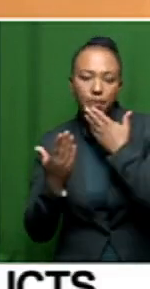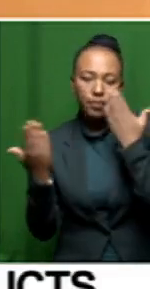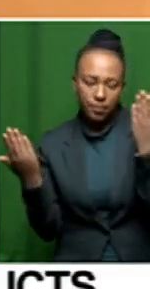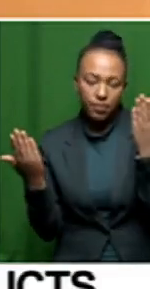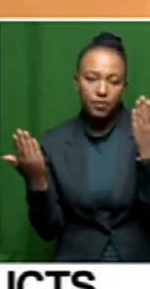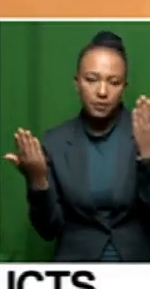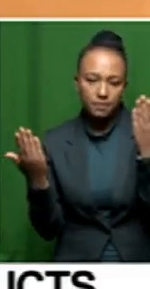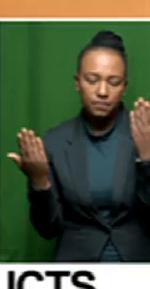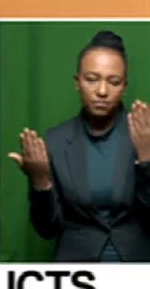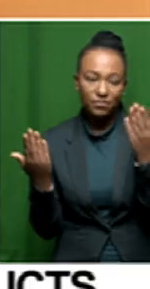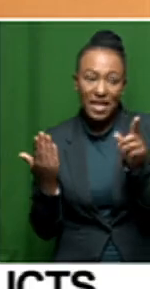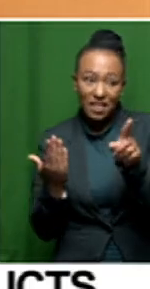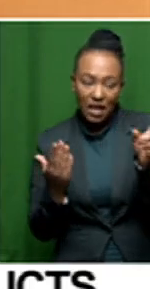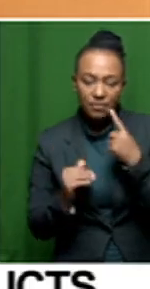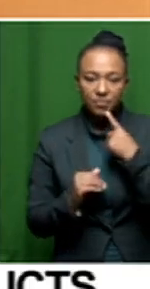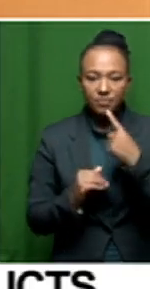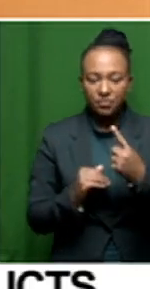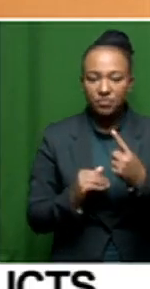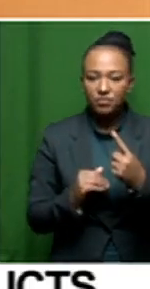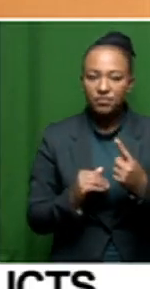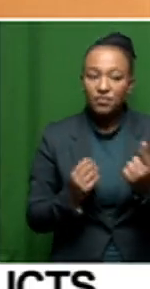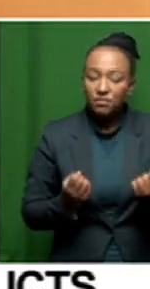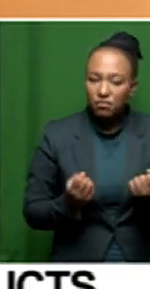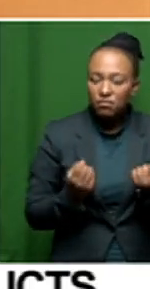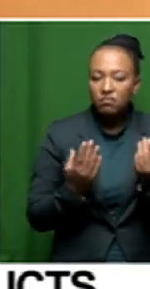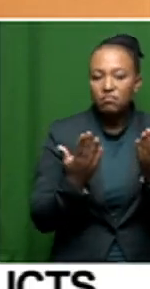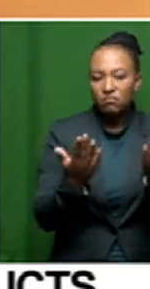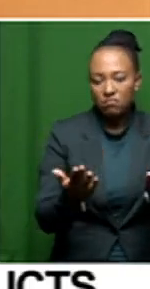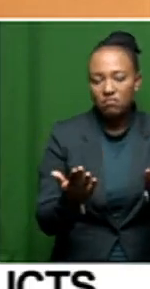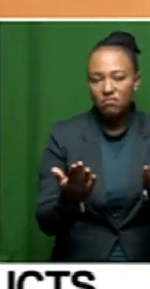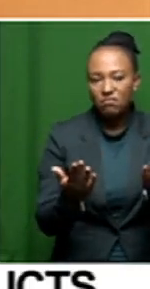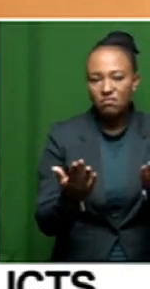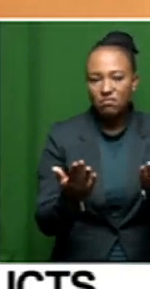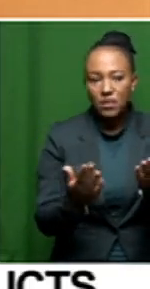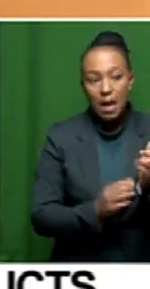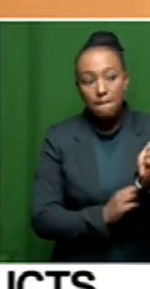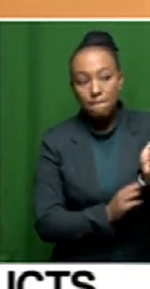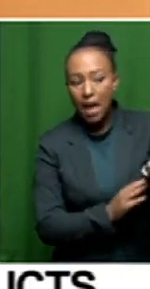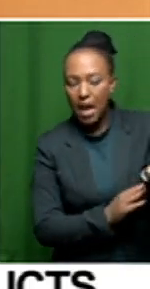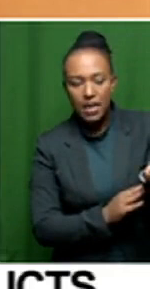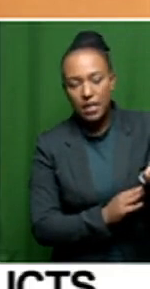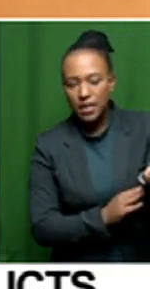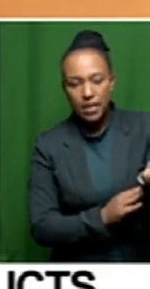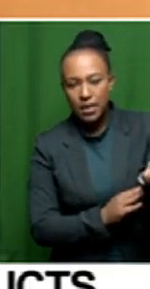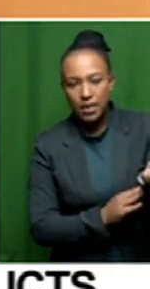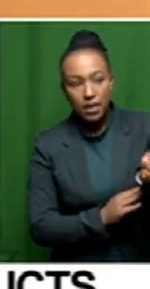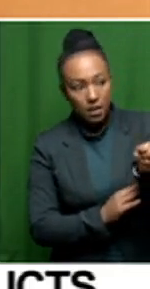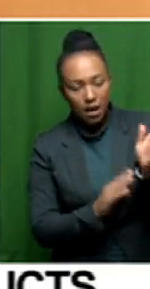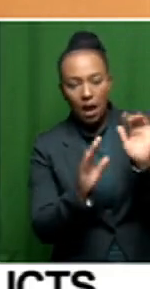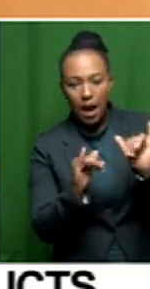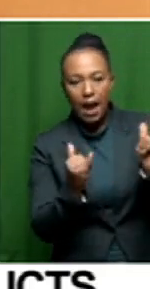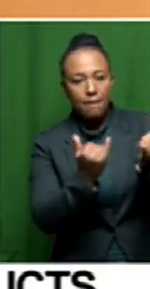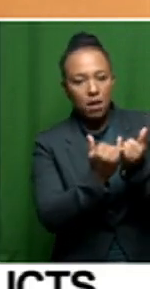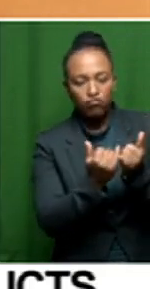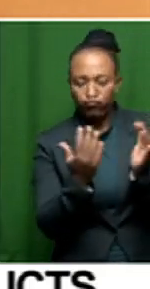are saying the service provider was not paid. Then the service